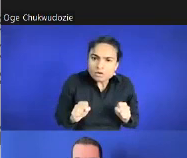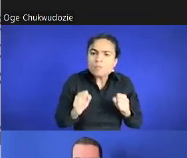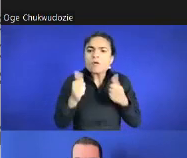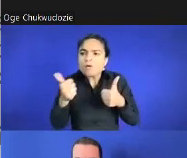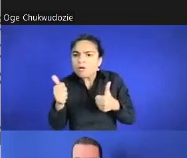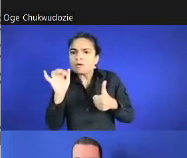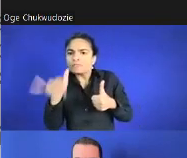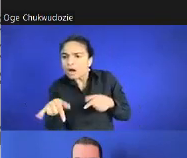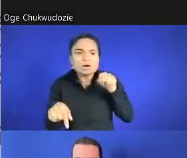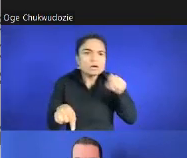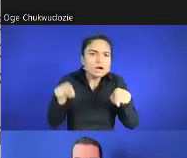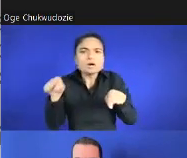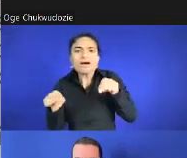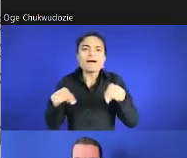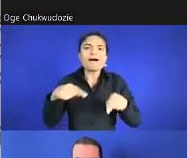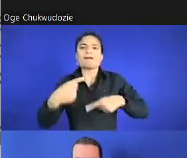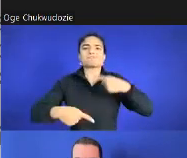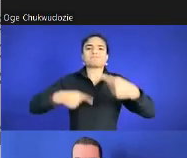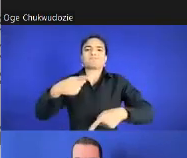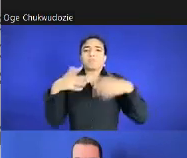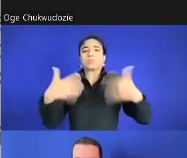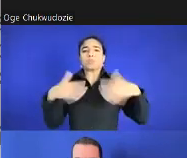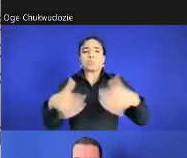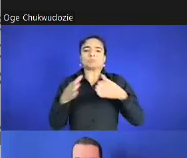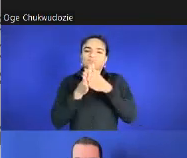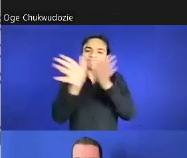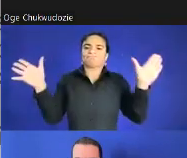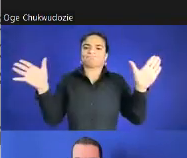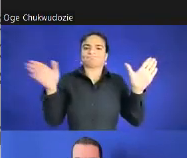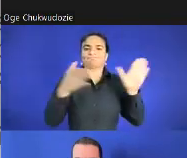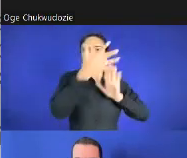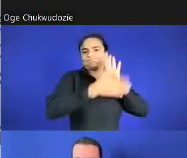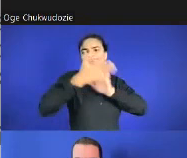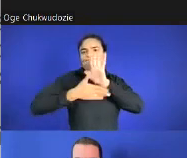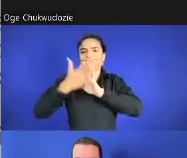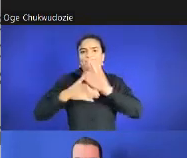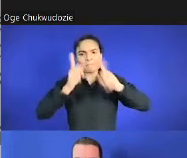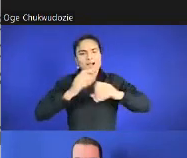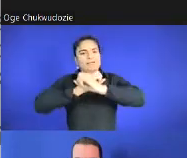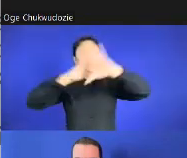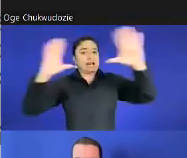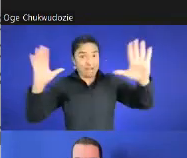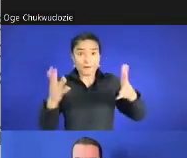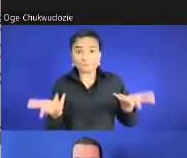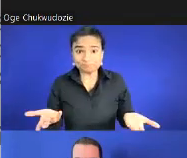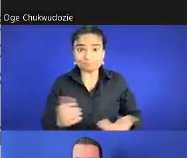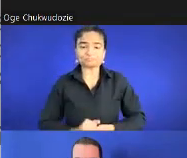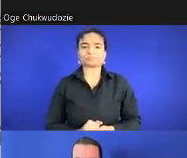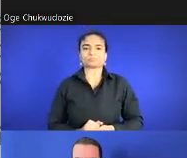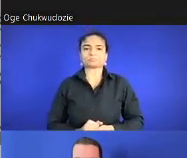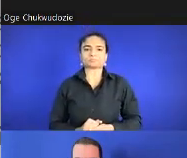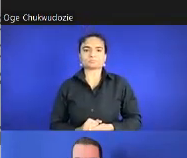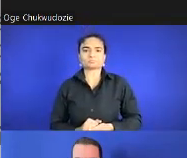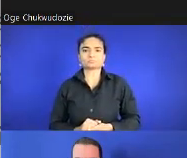concern of social and customary norms or power imbalance. This is a situation where